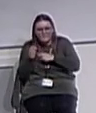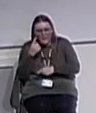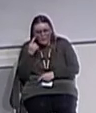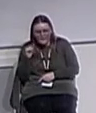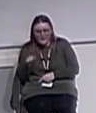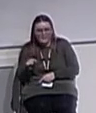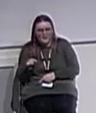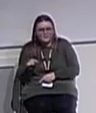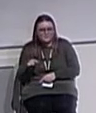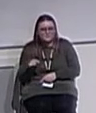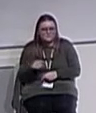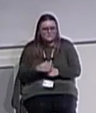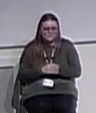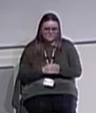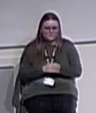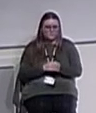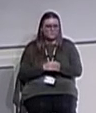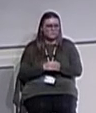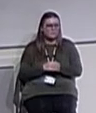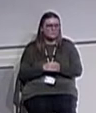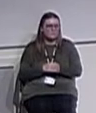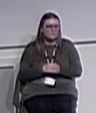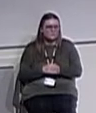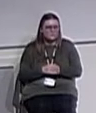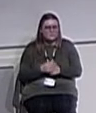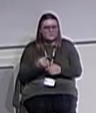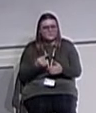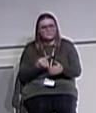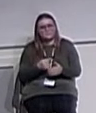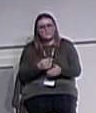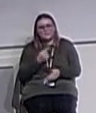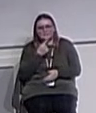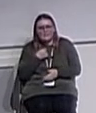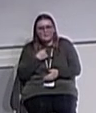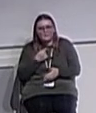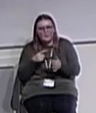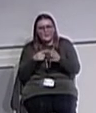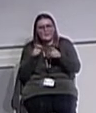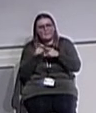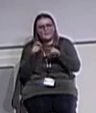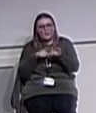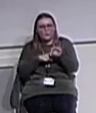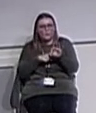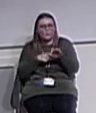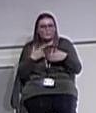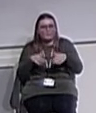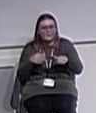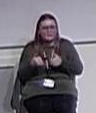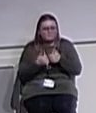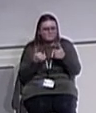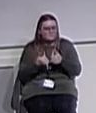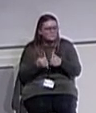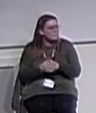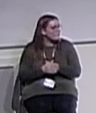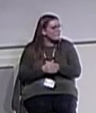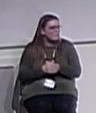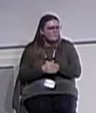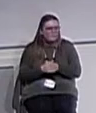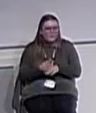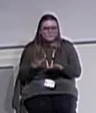effort. We love EPQs. Tell us about your EPQ that you've done. It won't form part of the